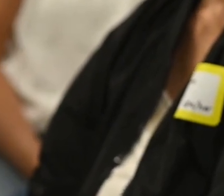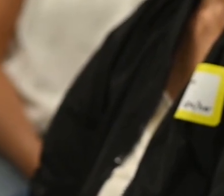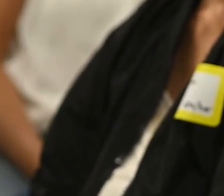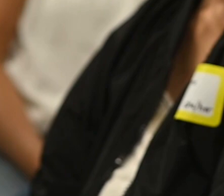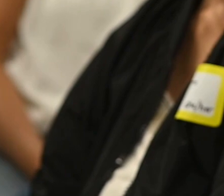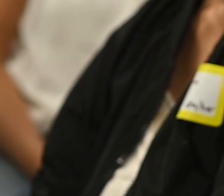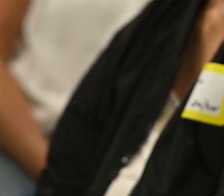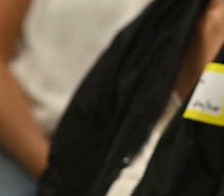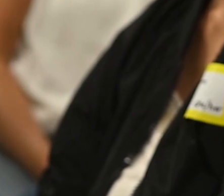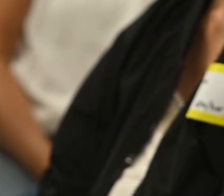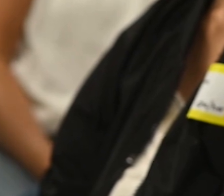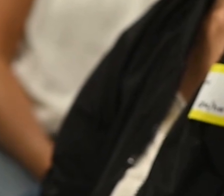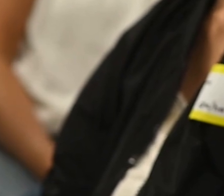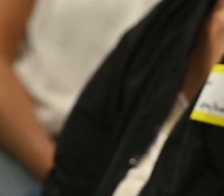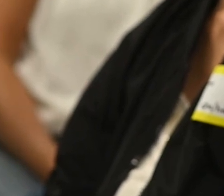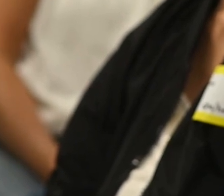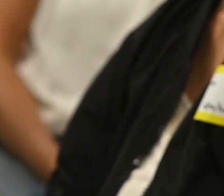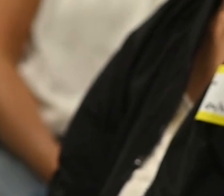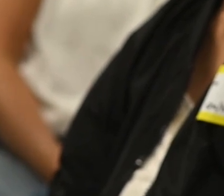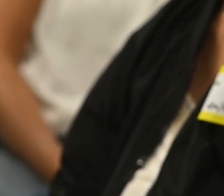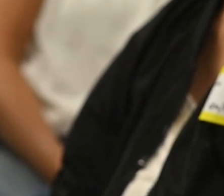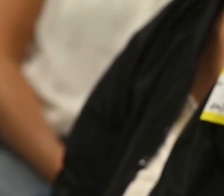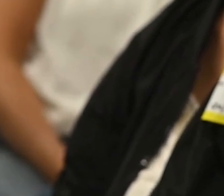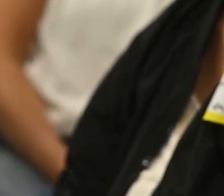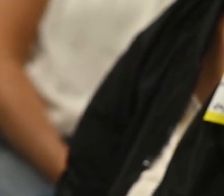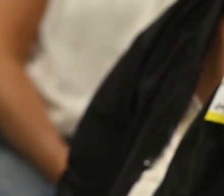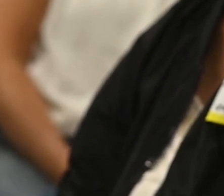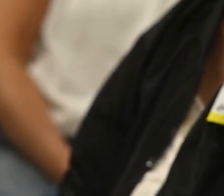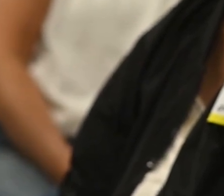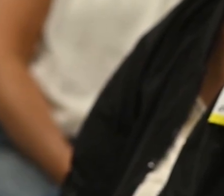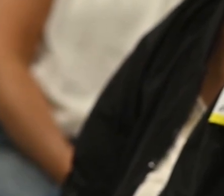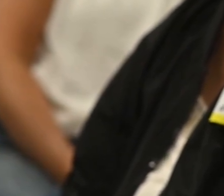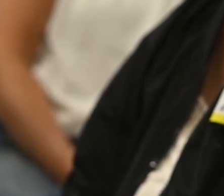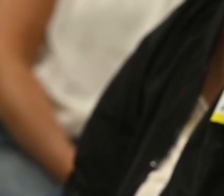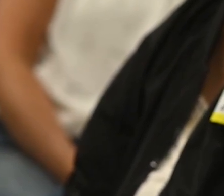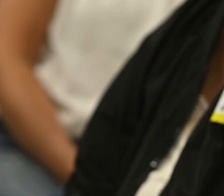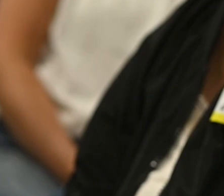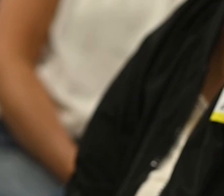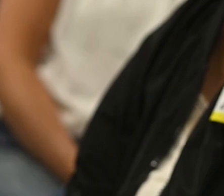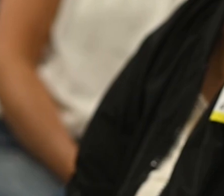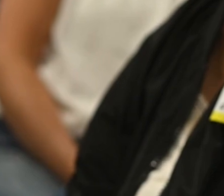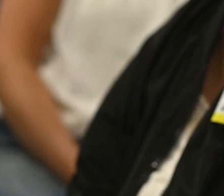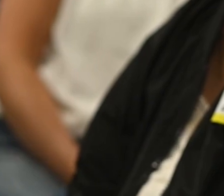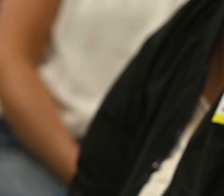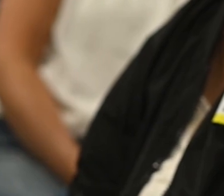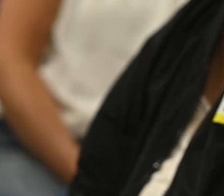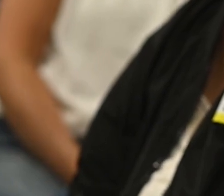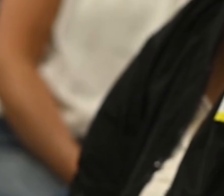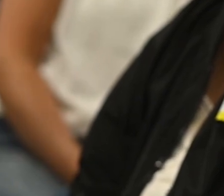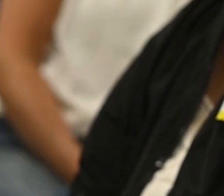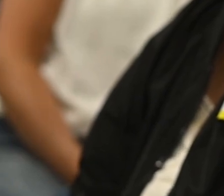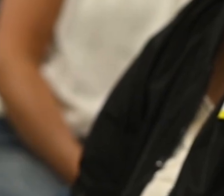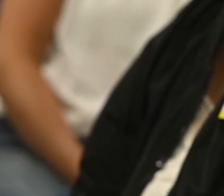nonprofit, we're forced by the nonprofit industrial complex to really take on all of these roles. Yeah. And that's not a choice or